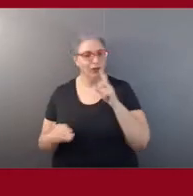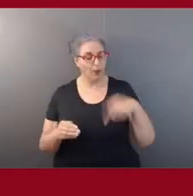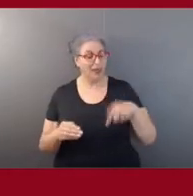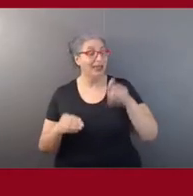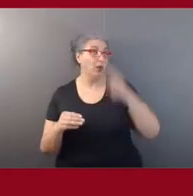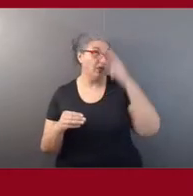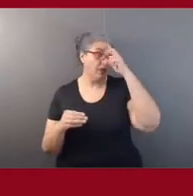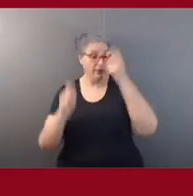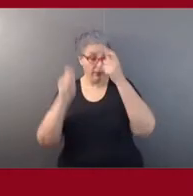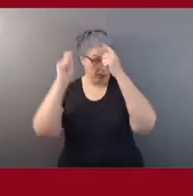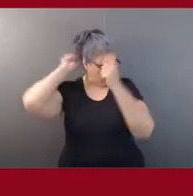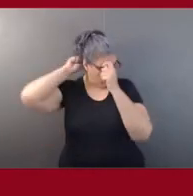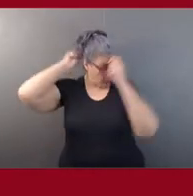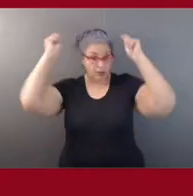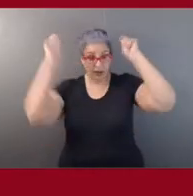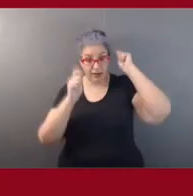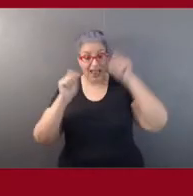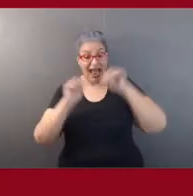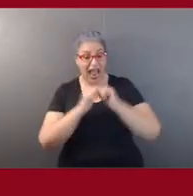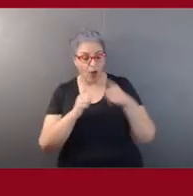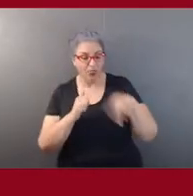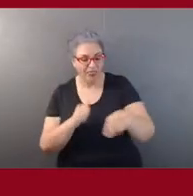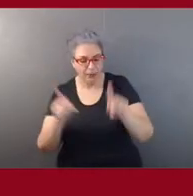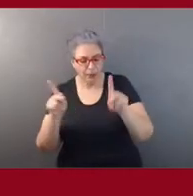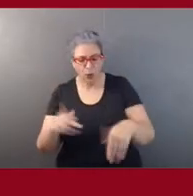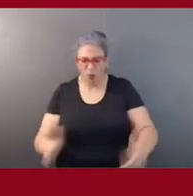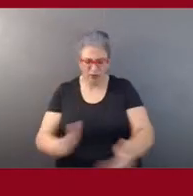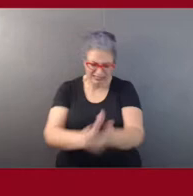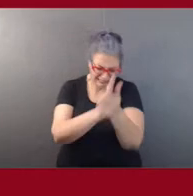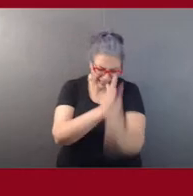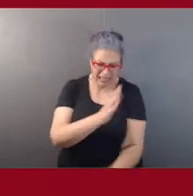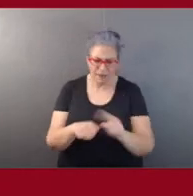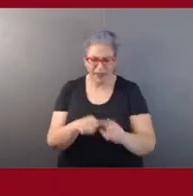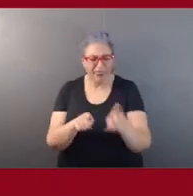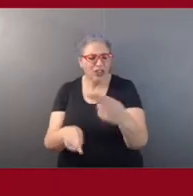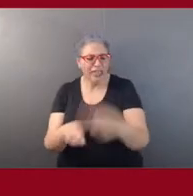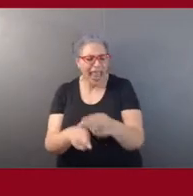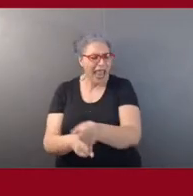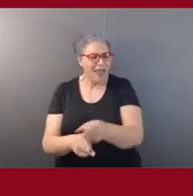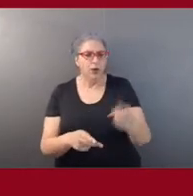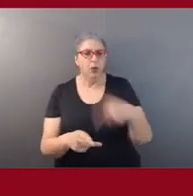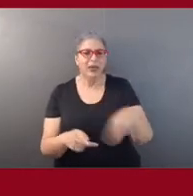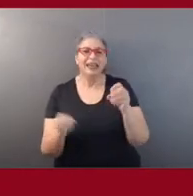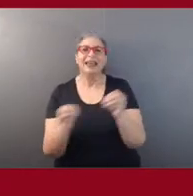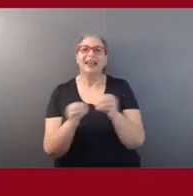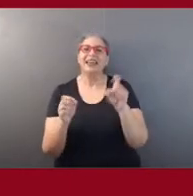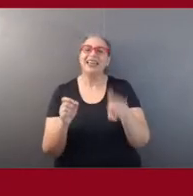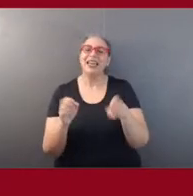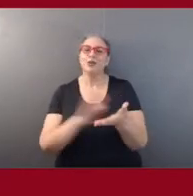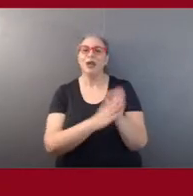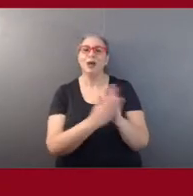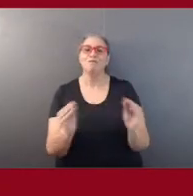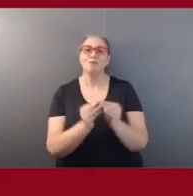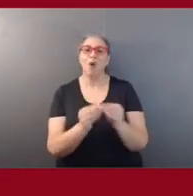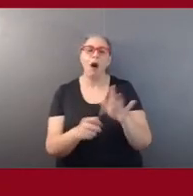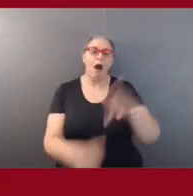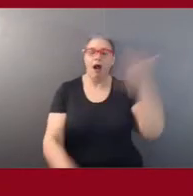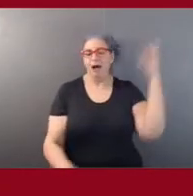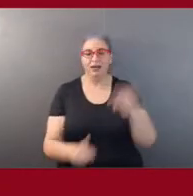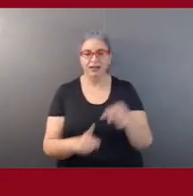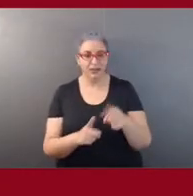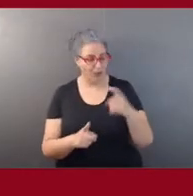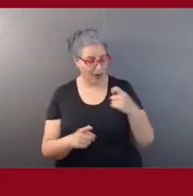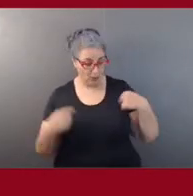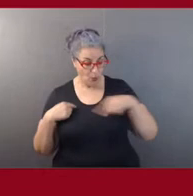them into their, getting their names into the market and getting their names into production enough to where we're not the only person saying their name, the crew member saying their member or the